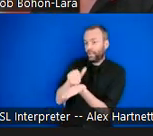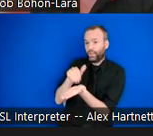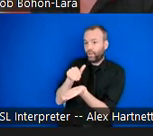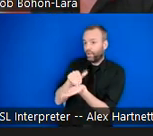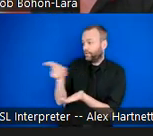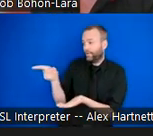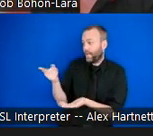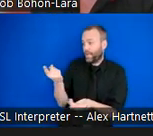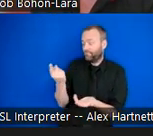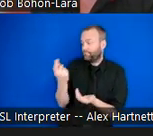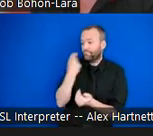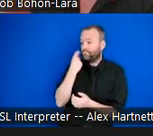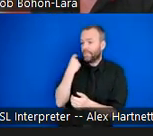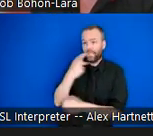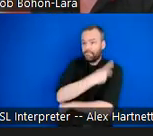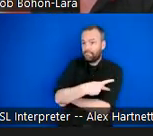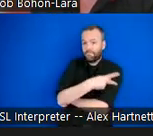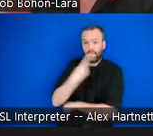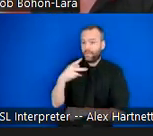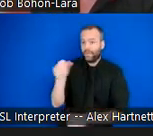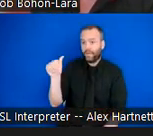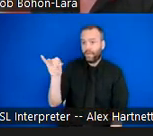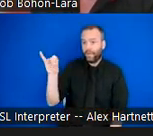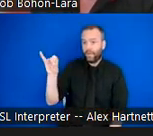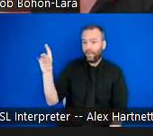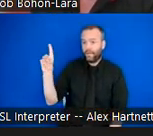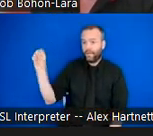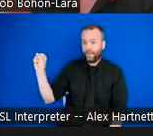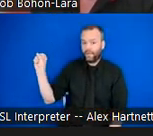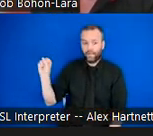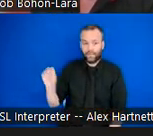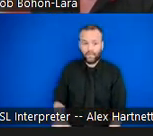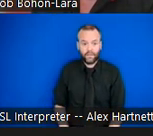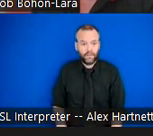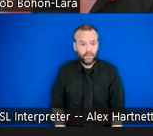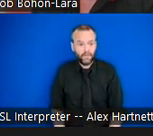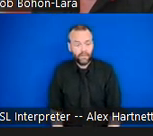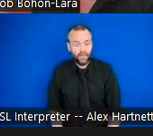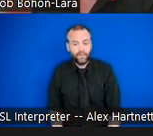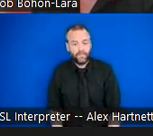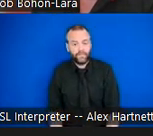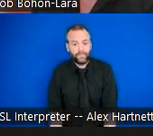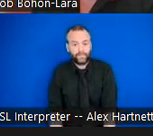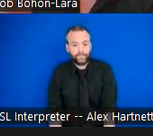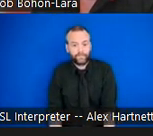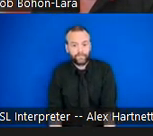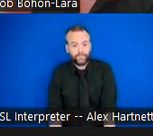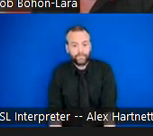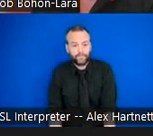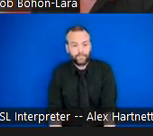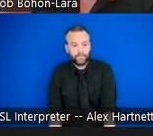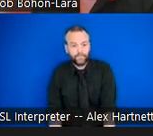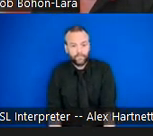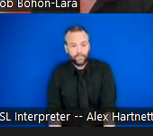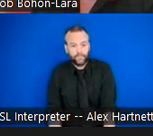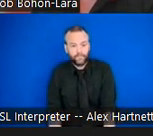patients suffered from AIDS or whatever it is. The president doesn't have gay plague. Is that what you're saying, or what? No, didn't say that. Didn't say that. I thought I heard